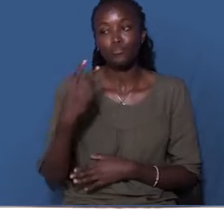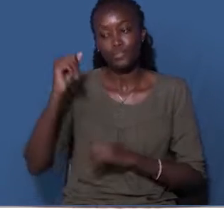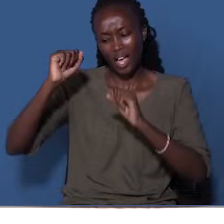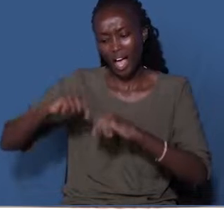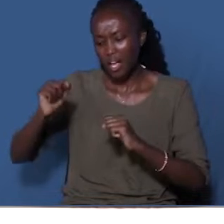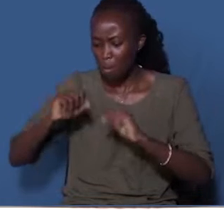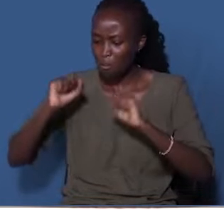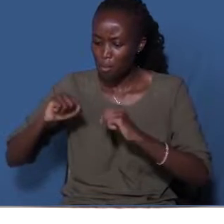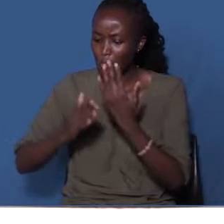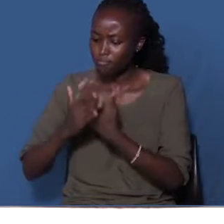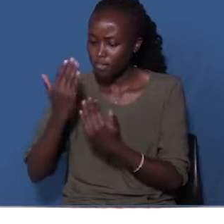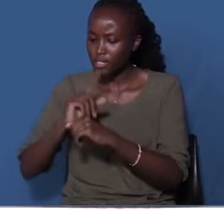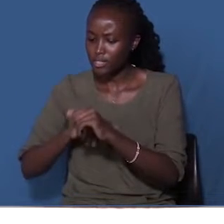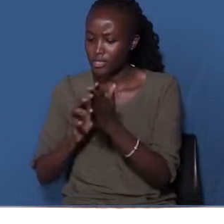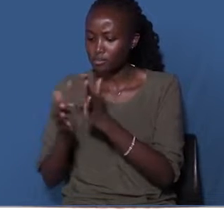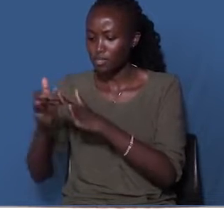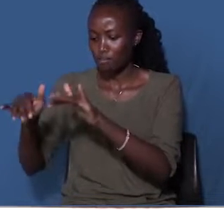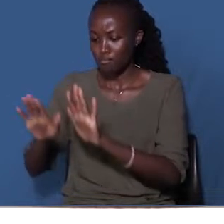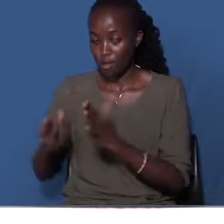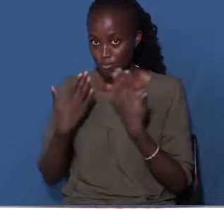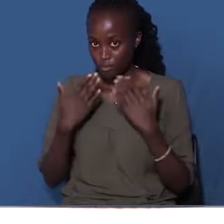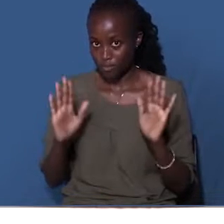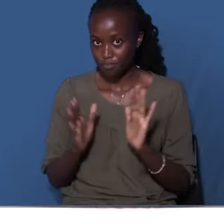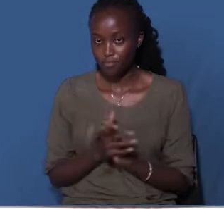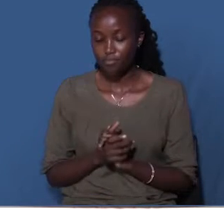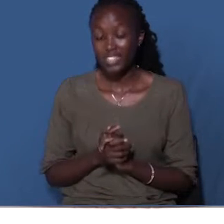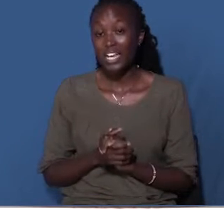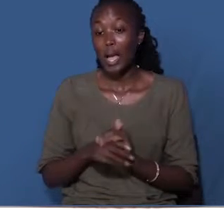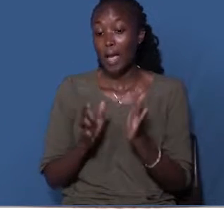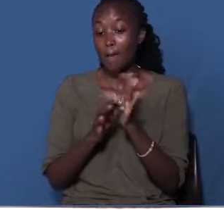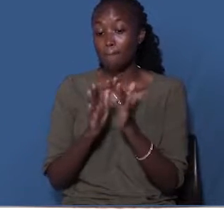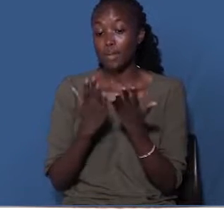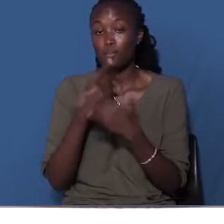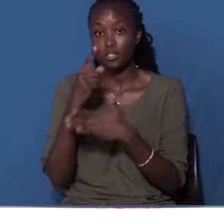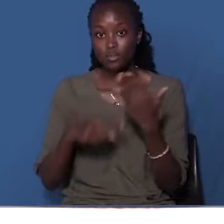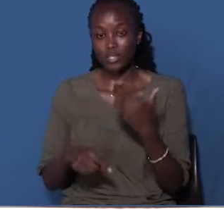burial. Now, the new tomb that the Bible talks about